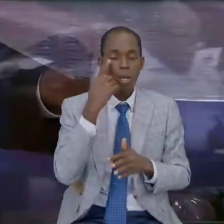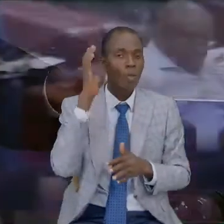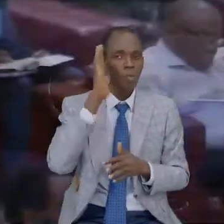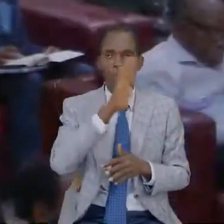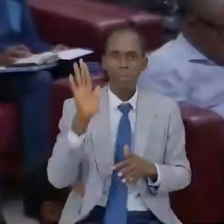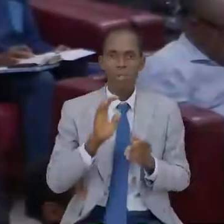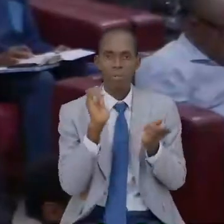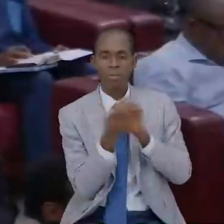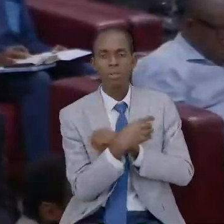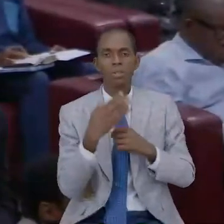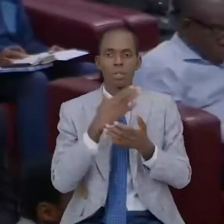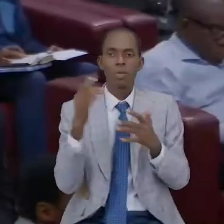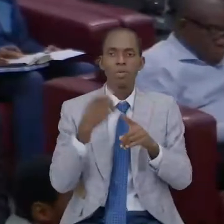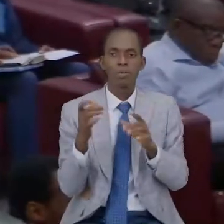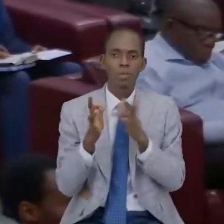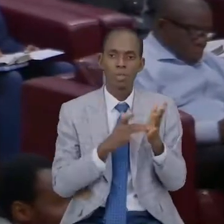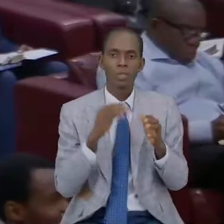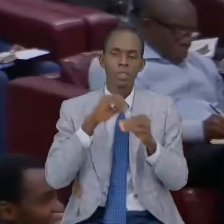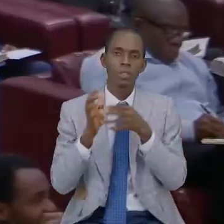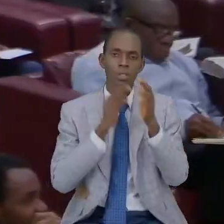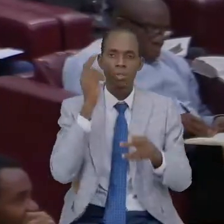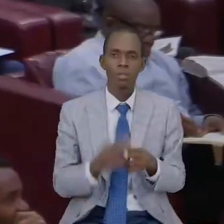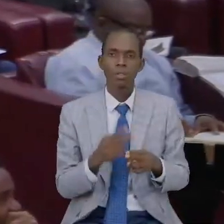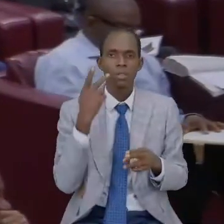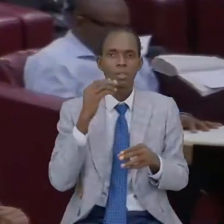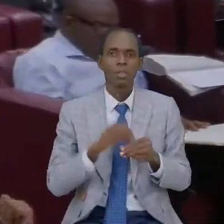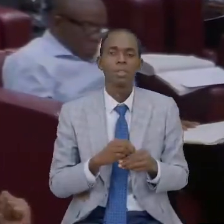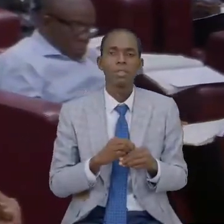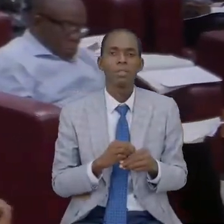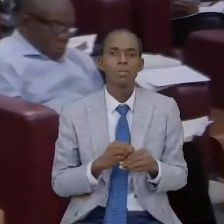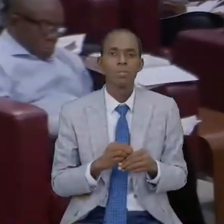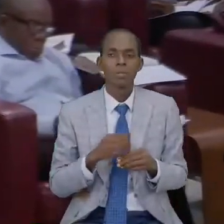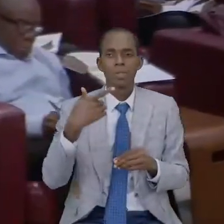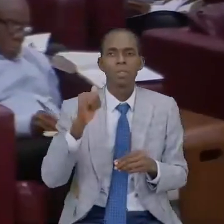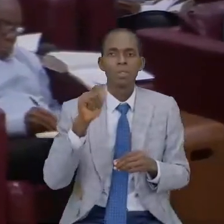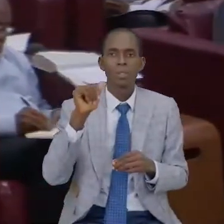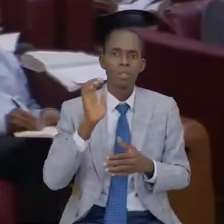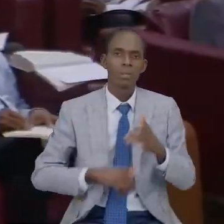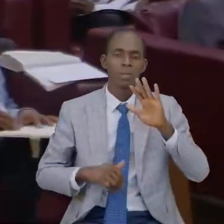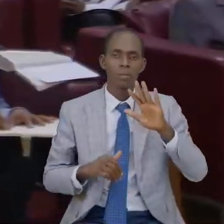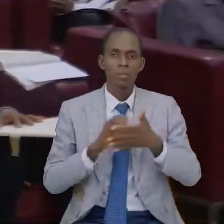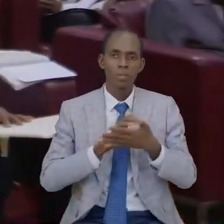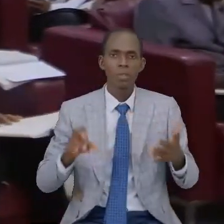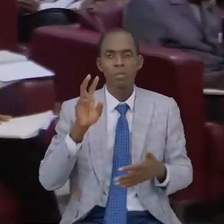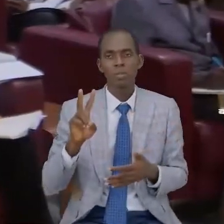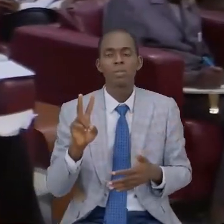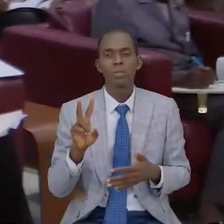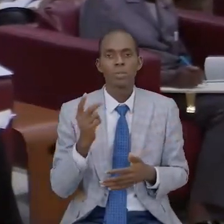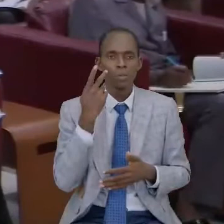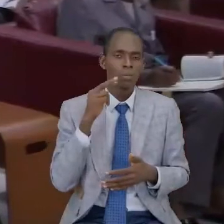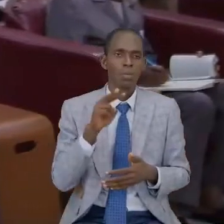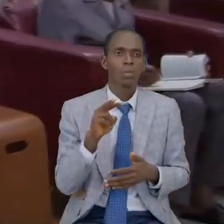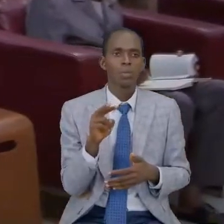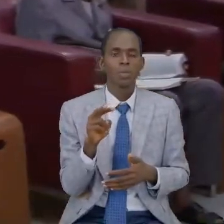will never turn off from Jesus, in Jesus' name. Look at chapter 5, Galatians chapter 5. I'm reading from verse